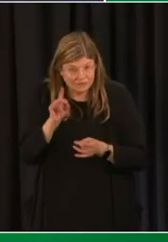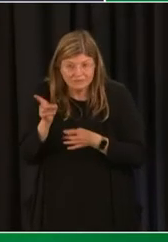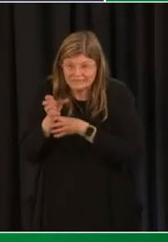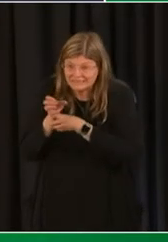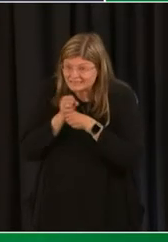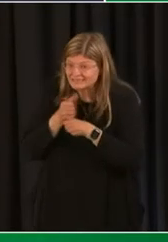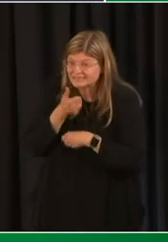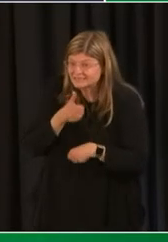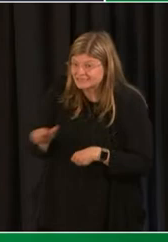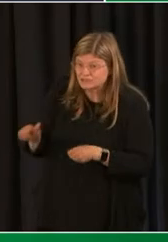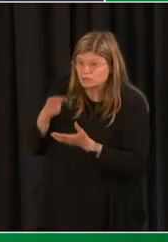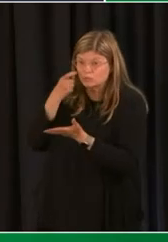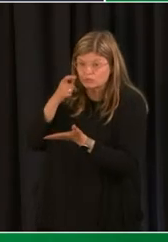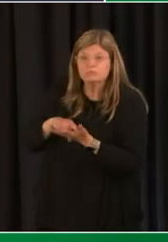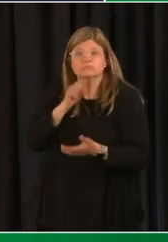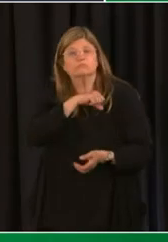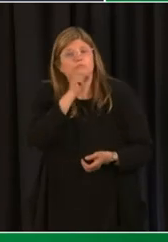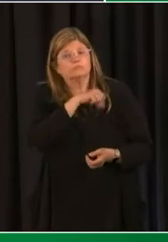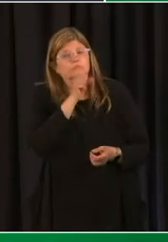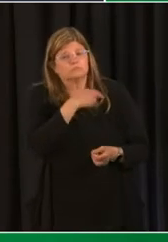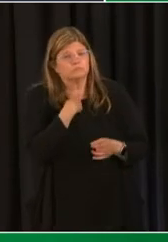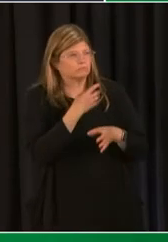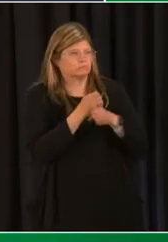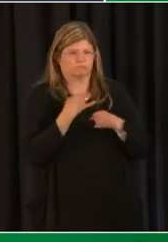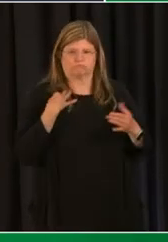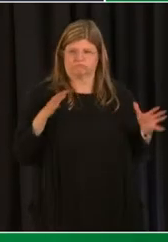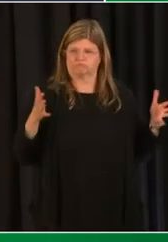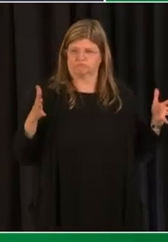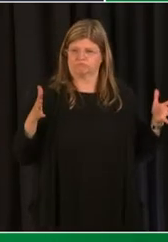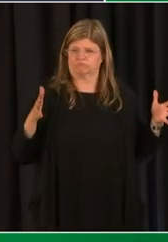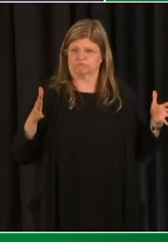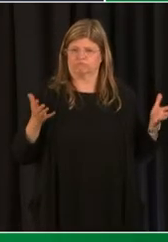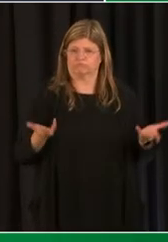any indication that your application was completed?